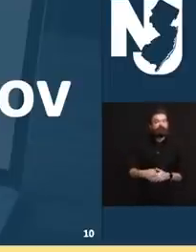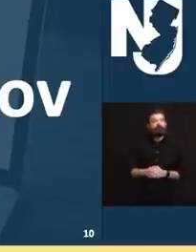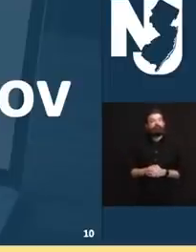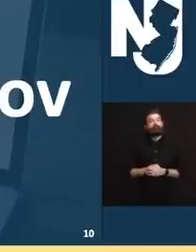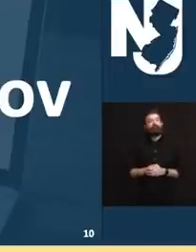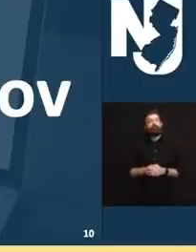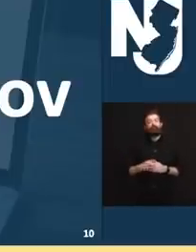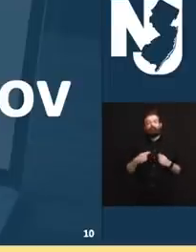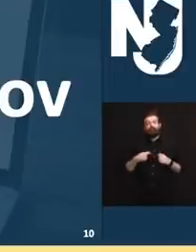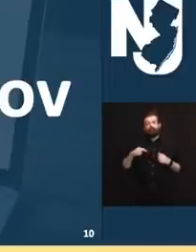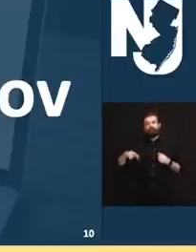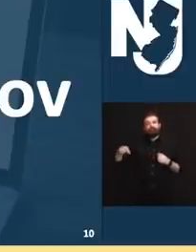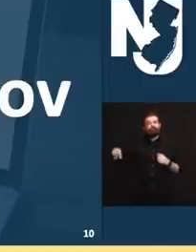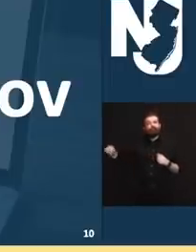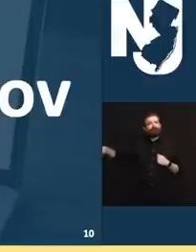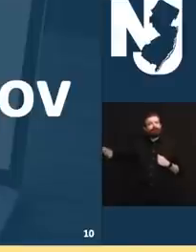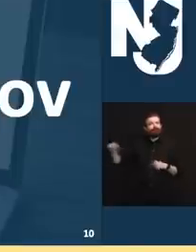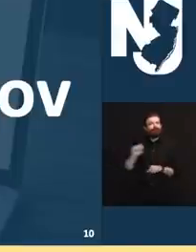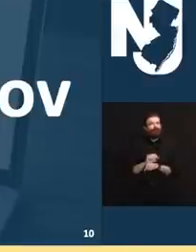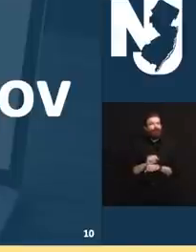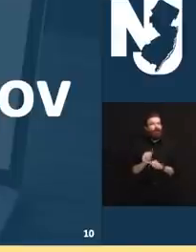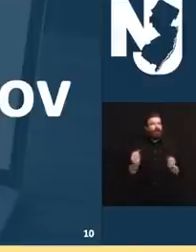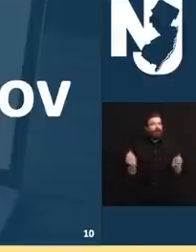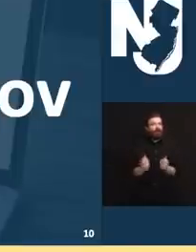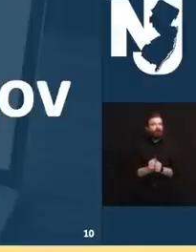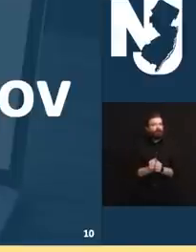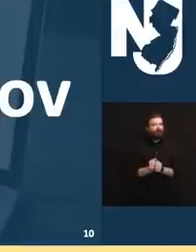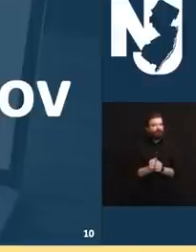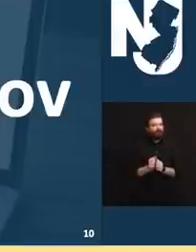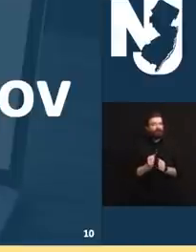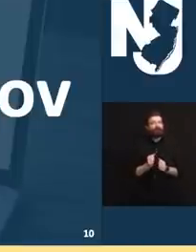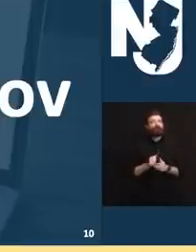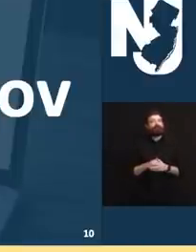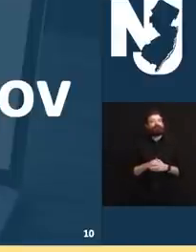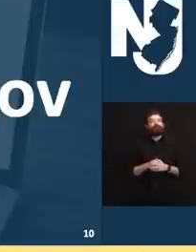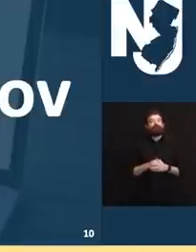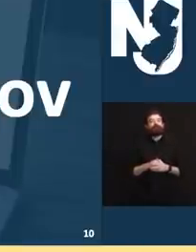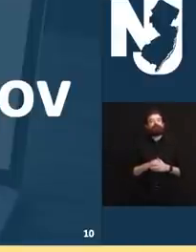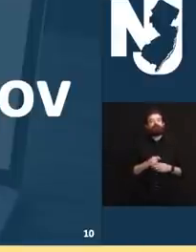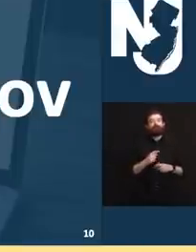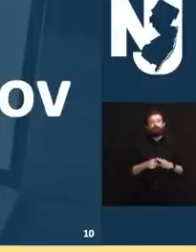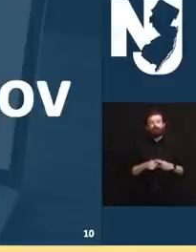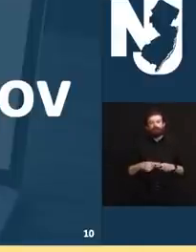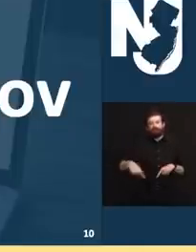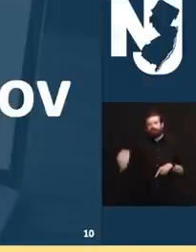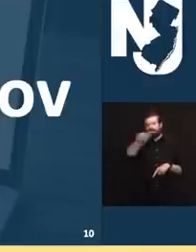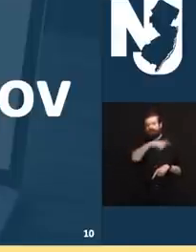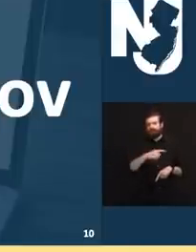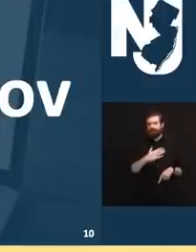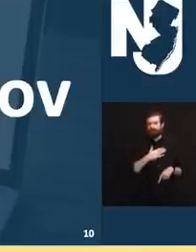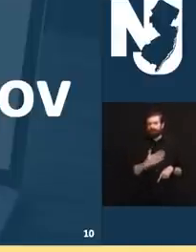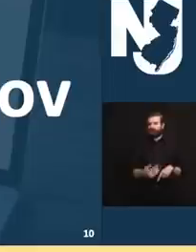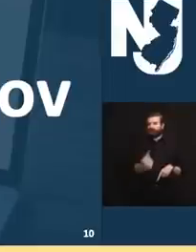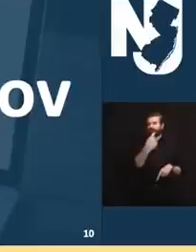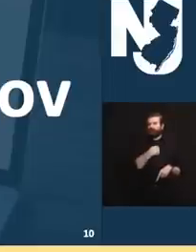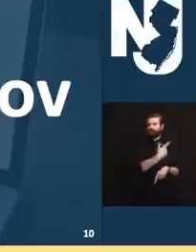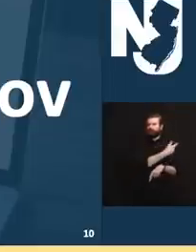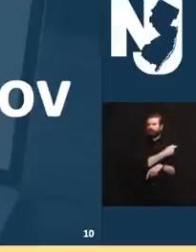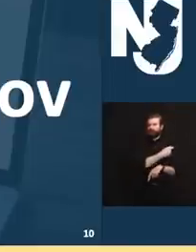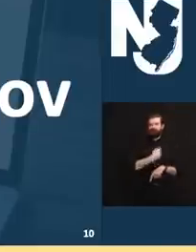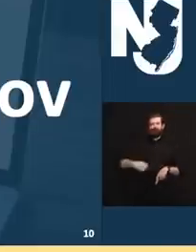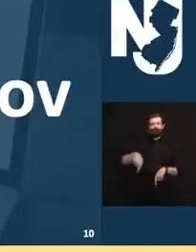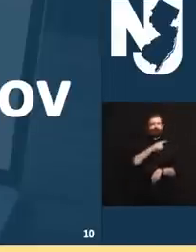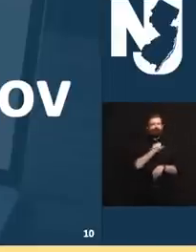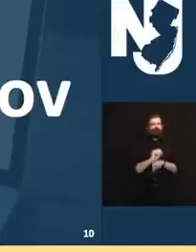of these vaccines. And seeing ourselves through this pandemic will also take a concerted effort to maintain the practices that we